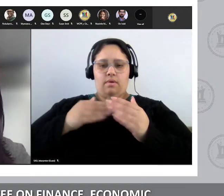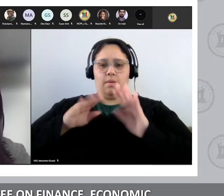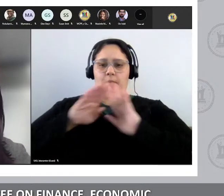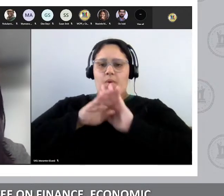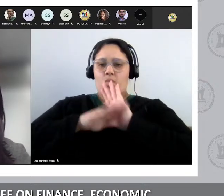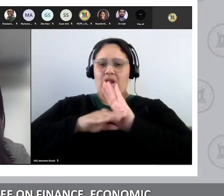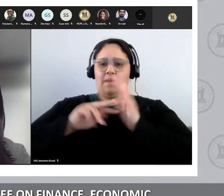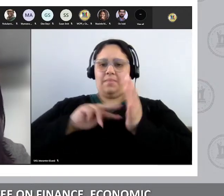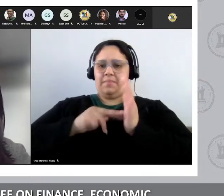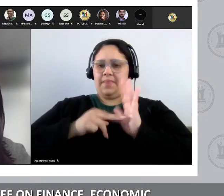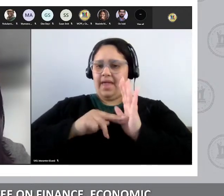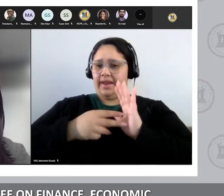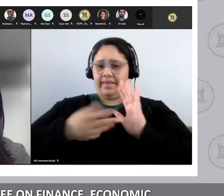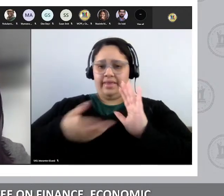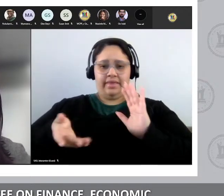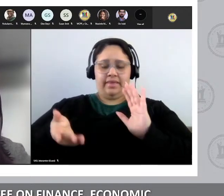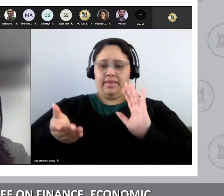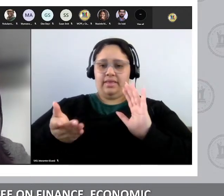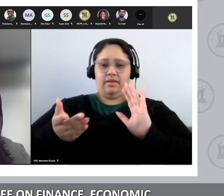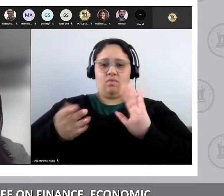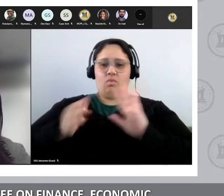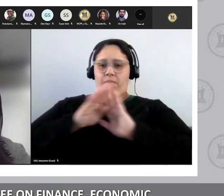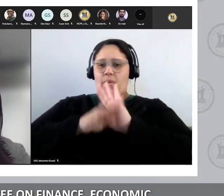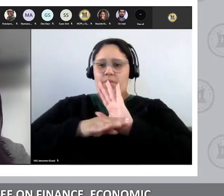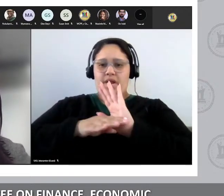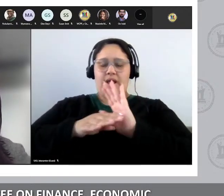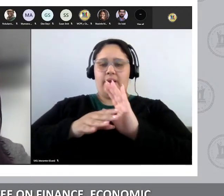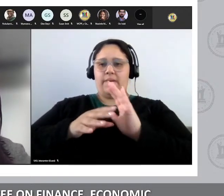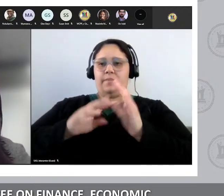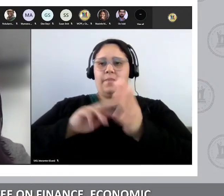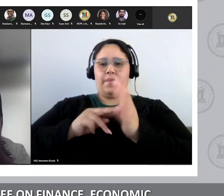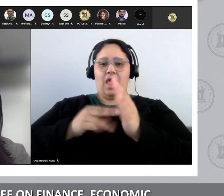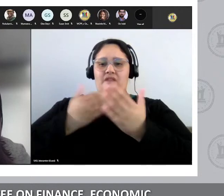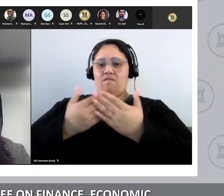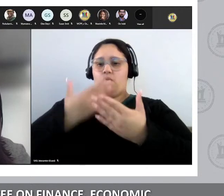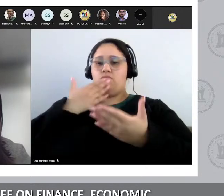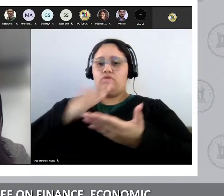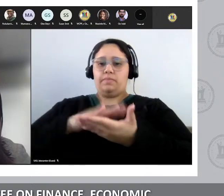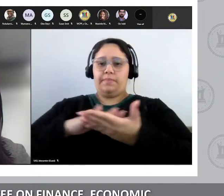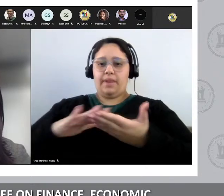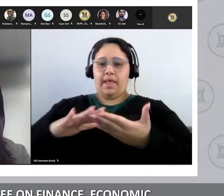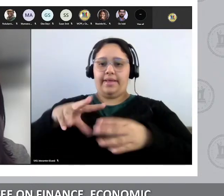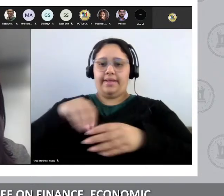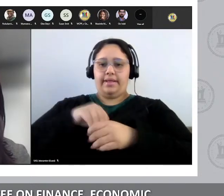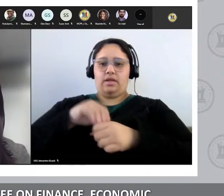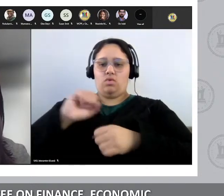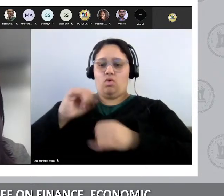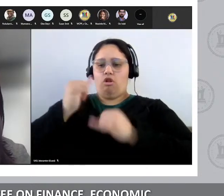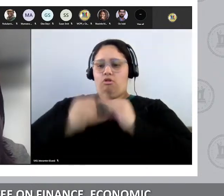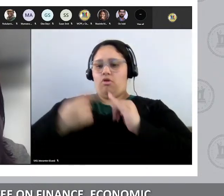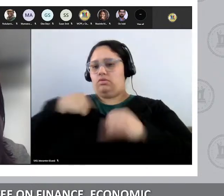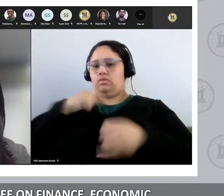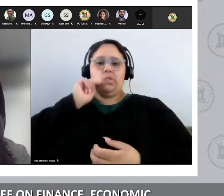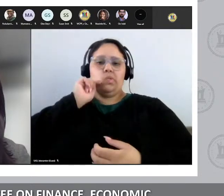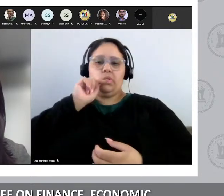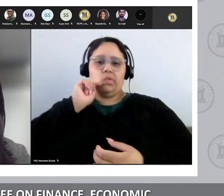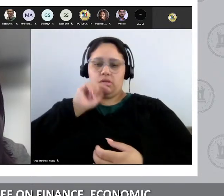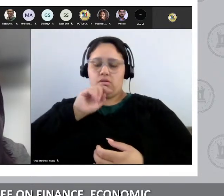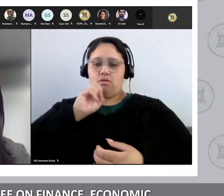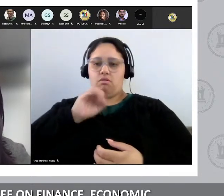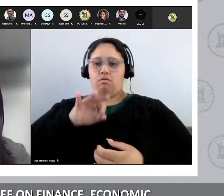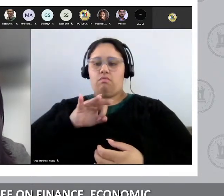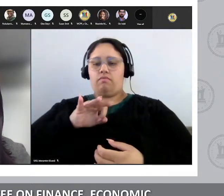program planning and programs planned for Mitchell's plan in the last quarter